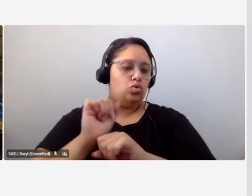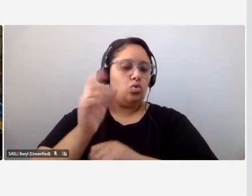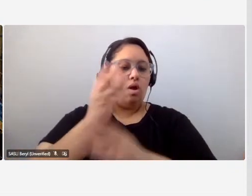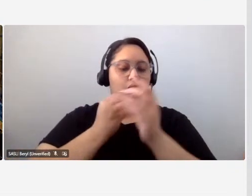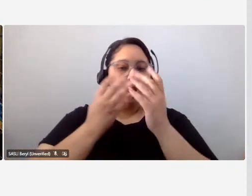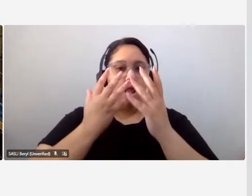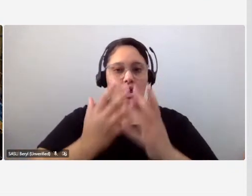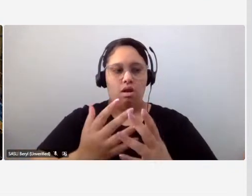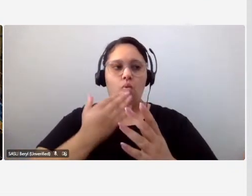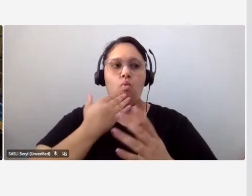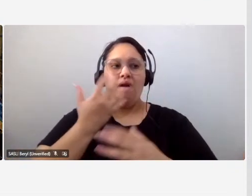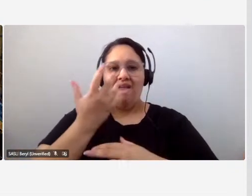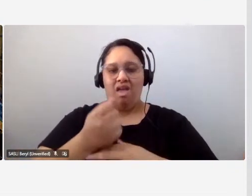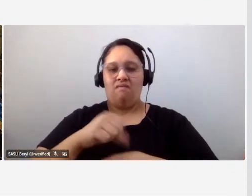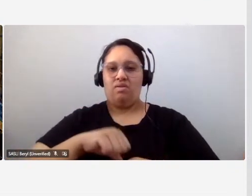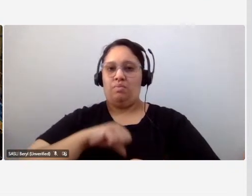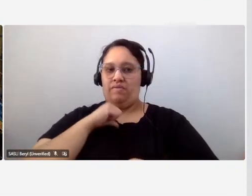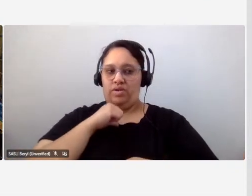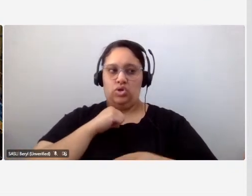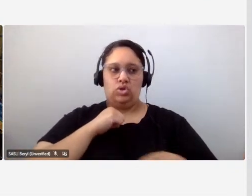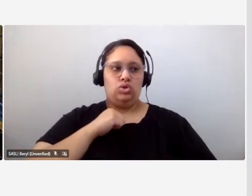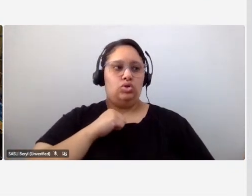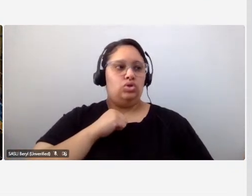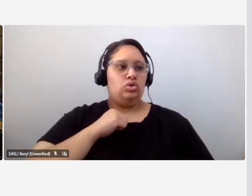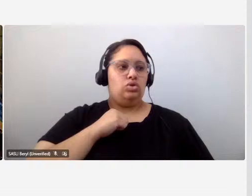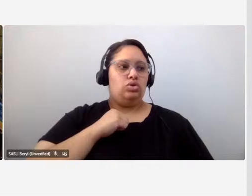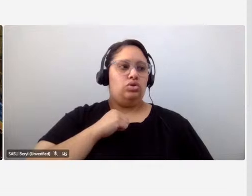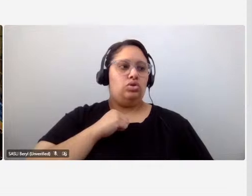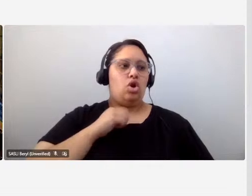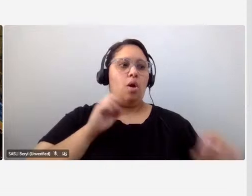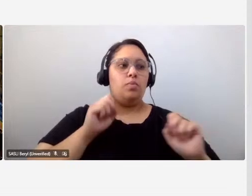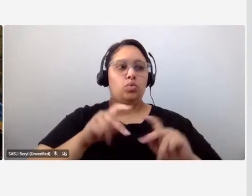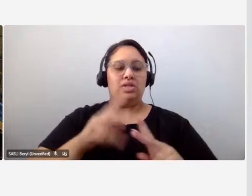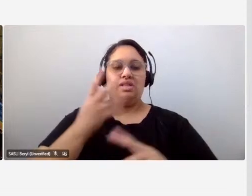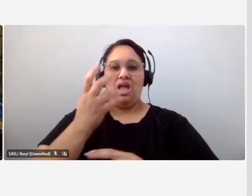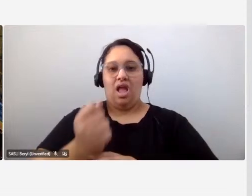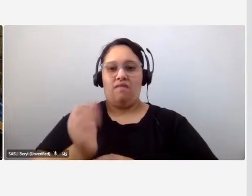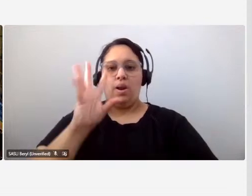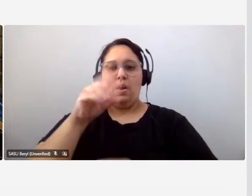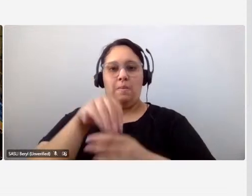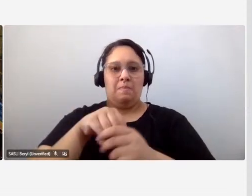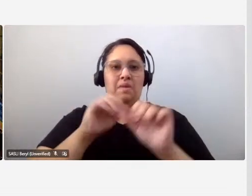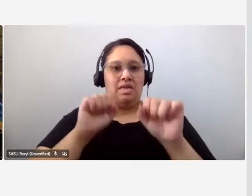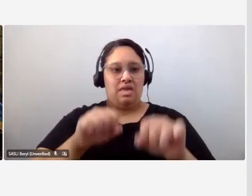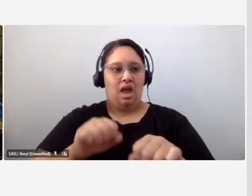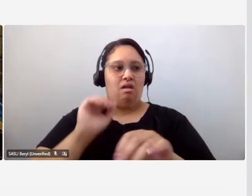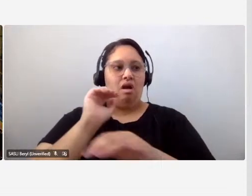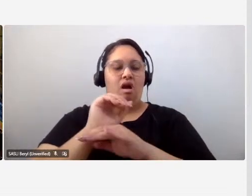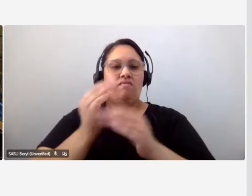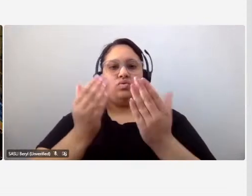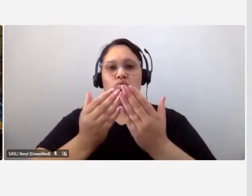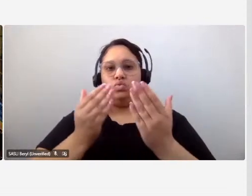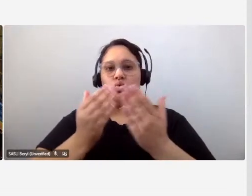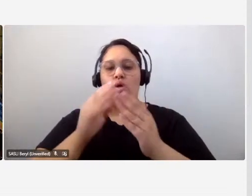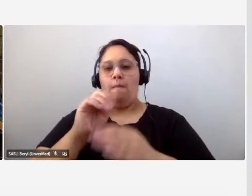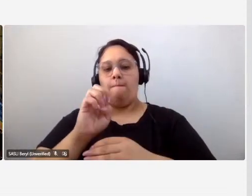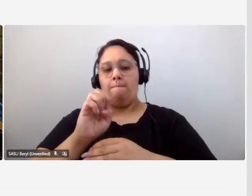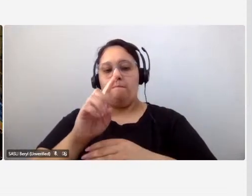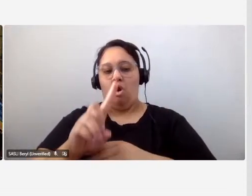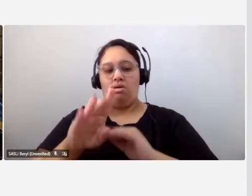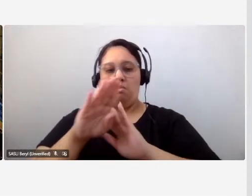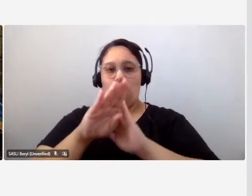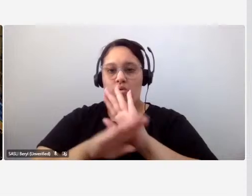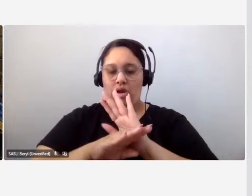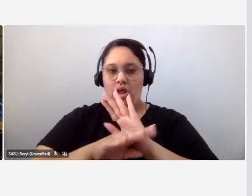learners that have the privilege and opportunity to participate in the after-school MOD